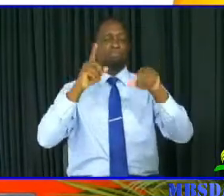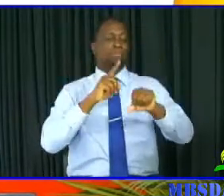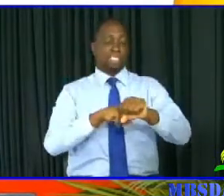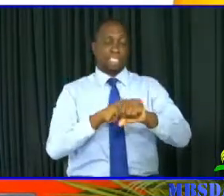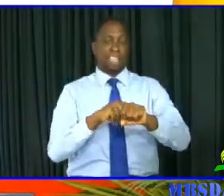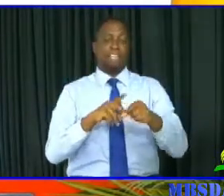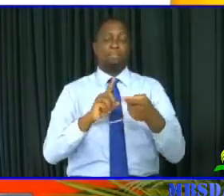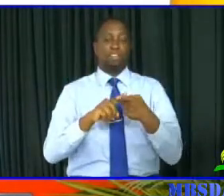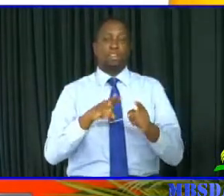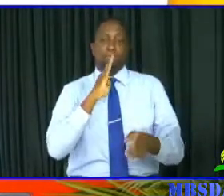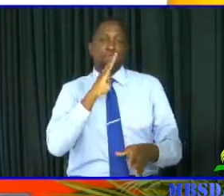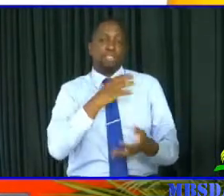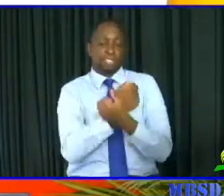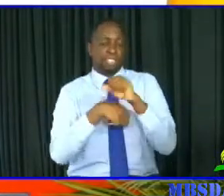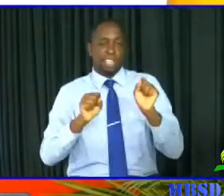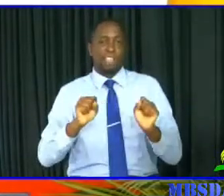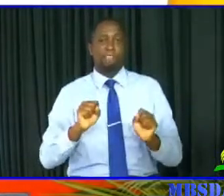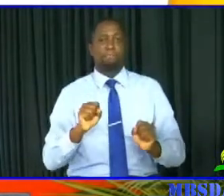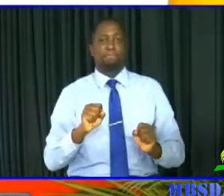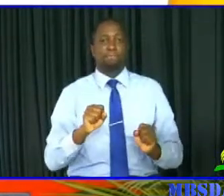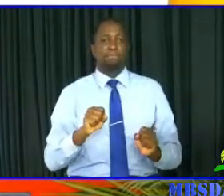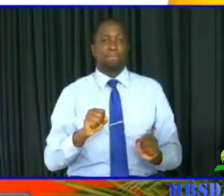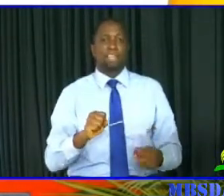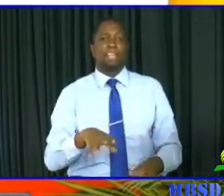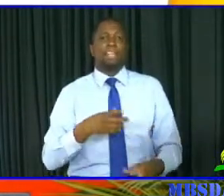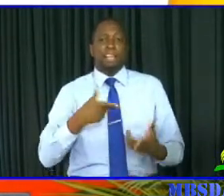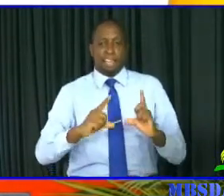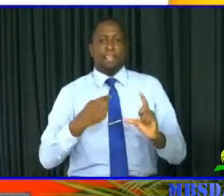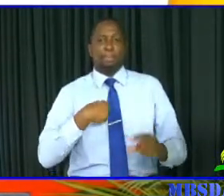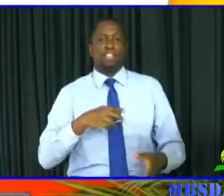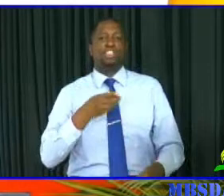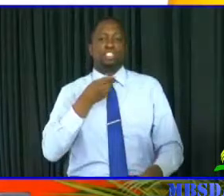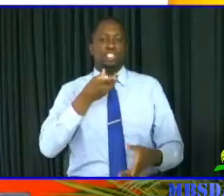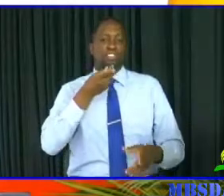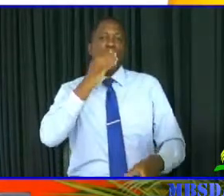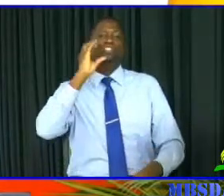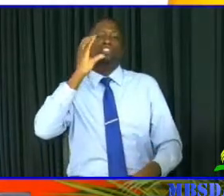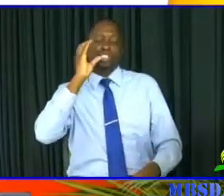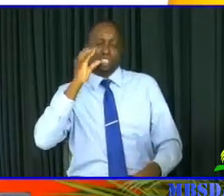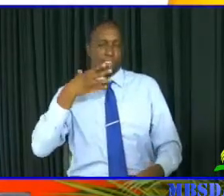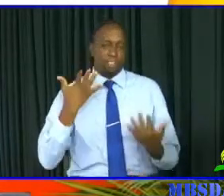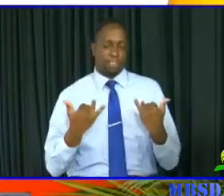security. And if you'll allow me, I'll take a drink at this moment.